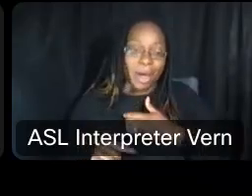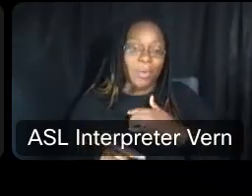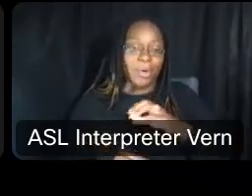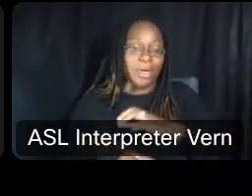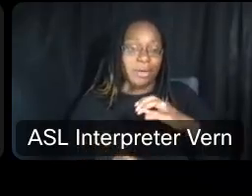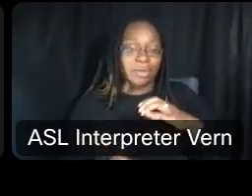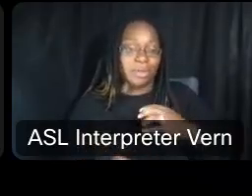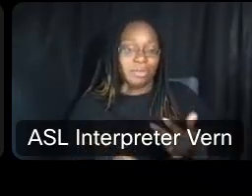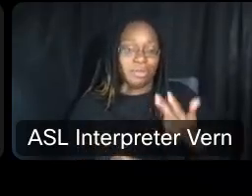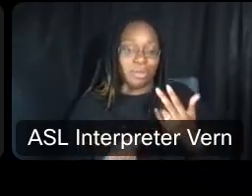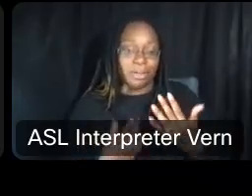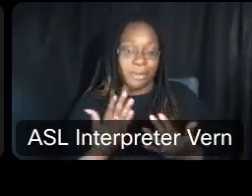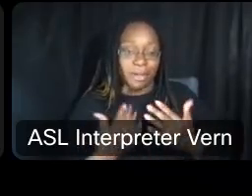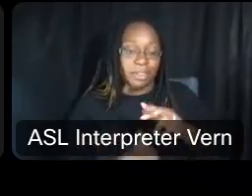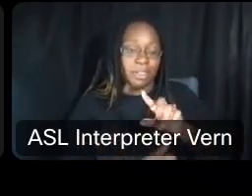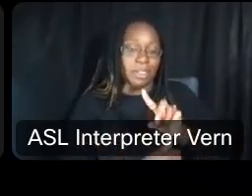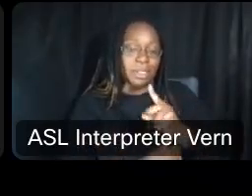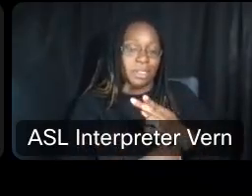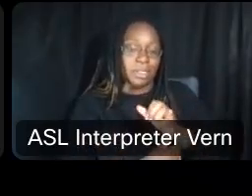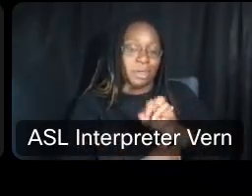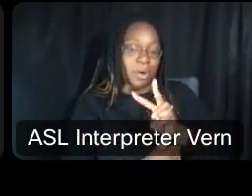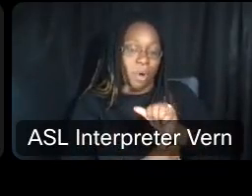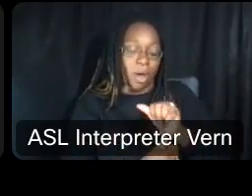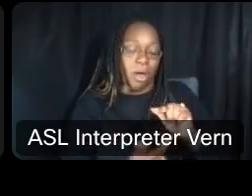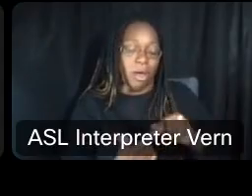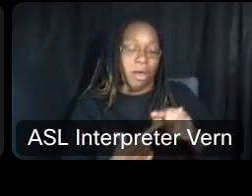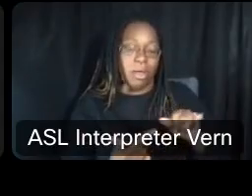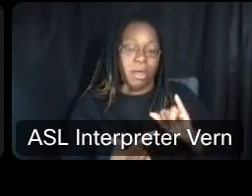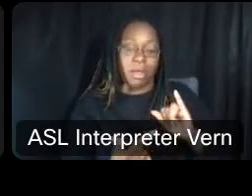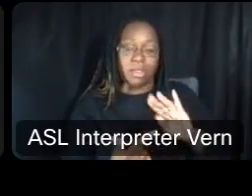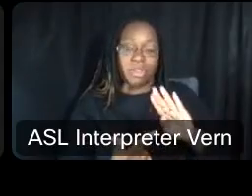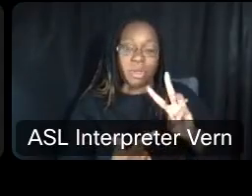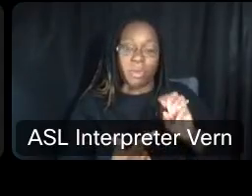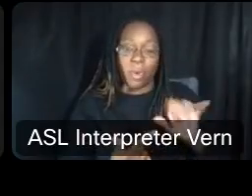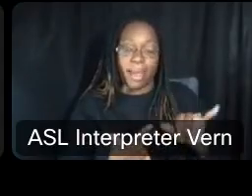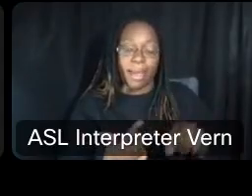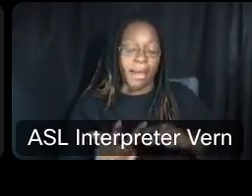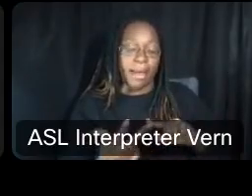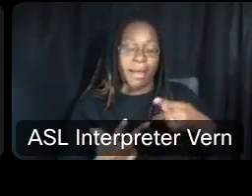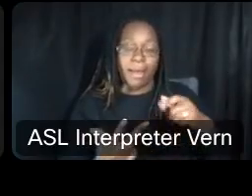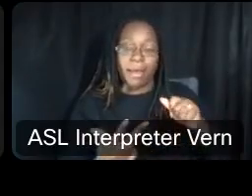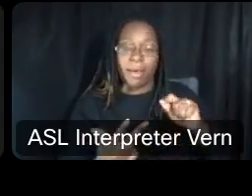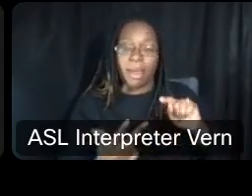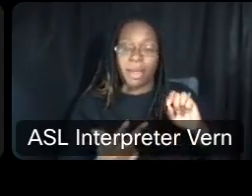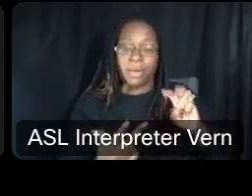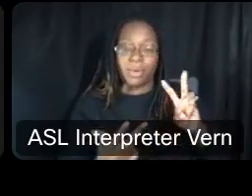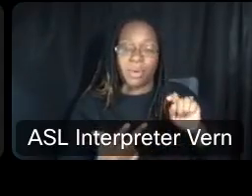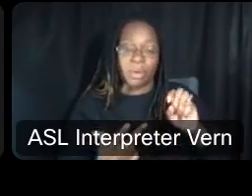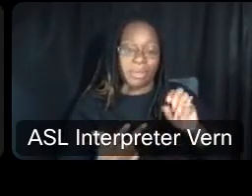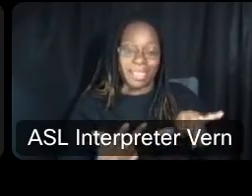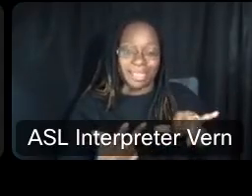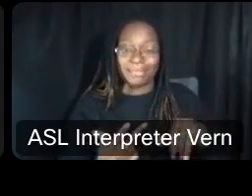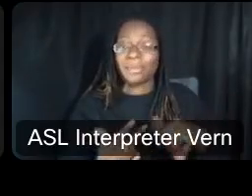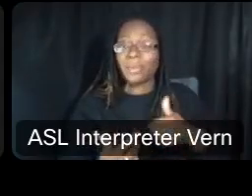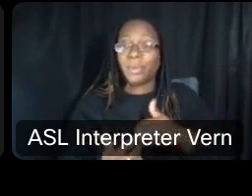the Ojibwe, and the Potawatomi. We invite each person to learn about the land you inhabit. One